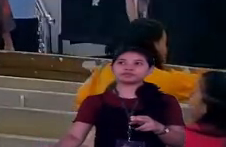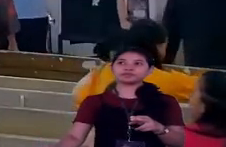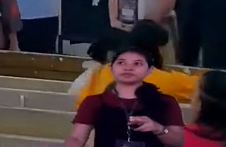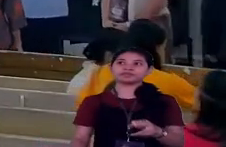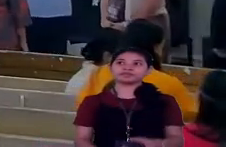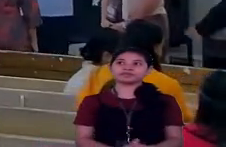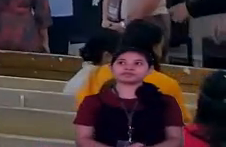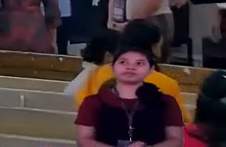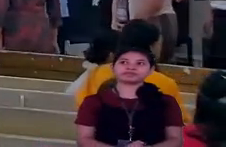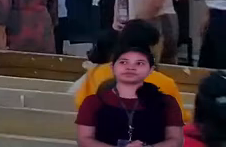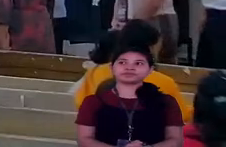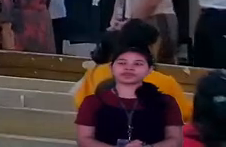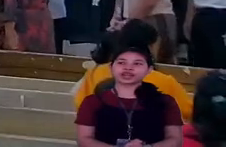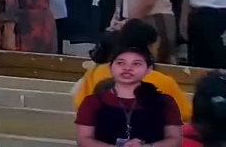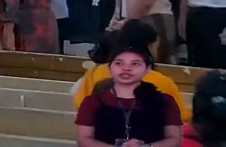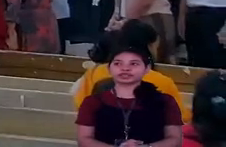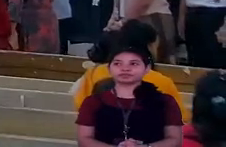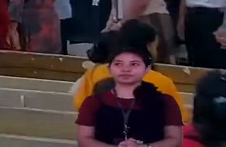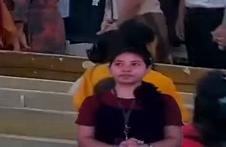All right, then